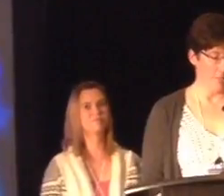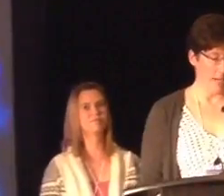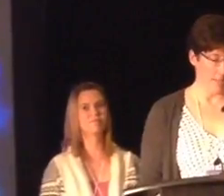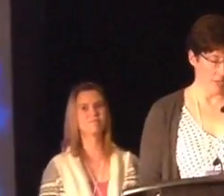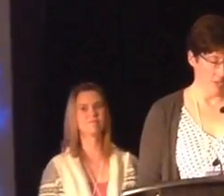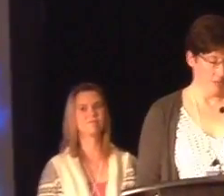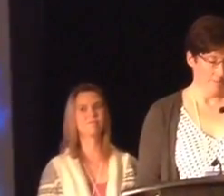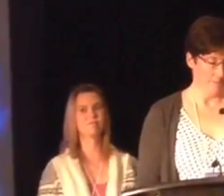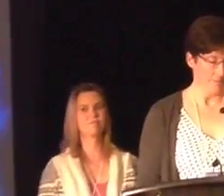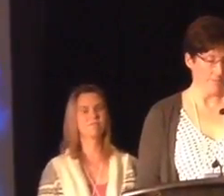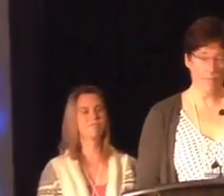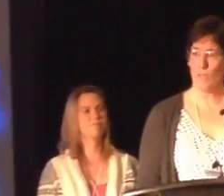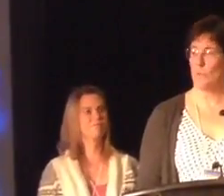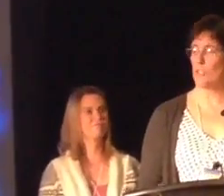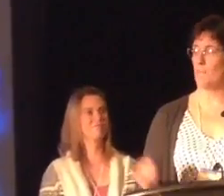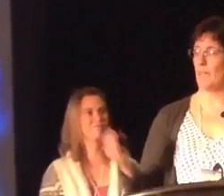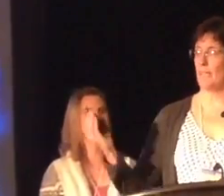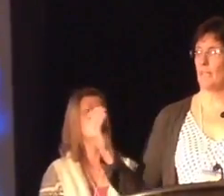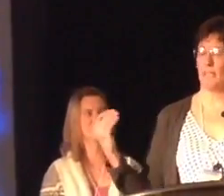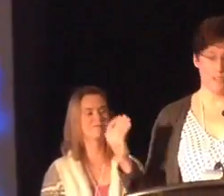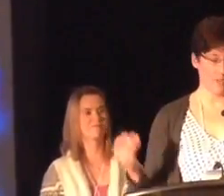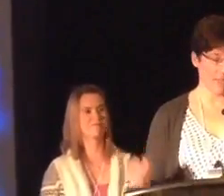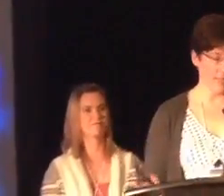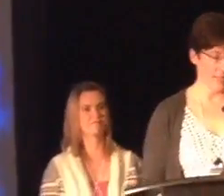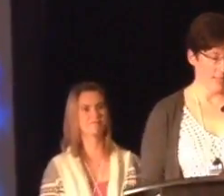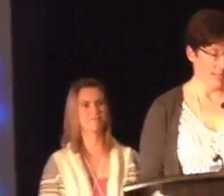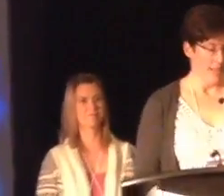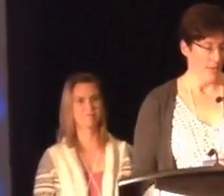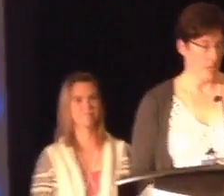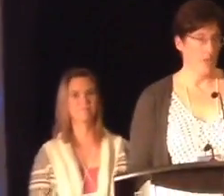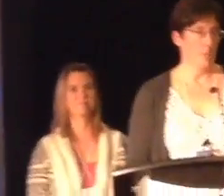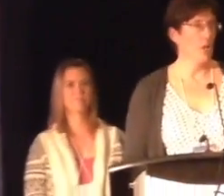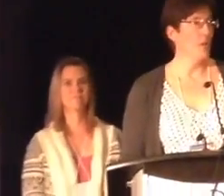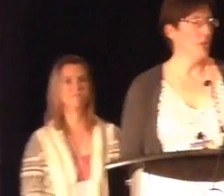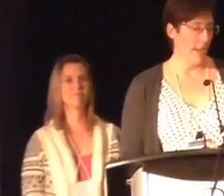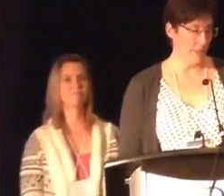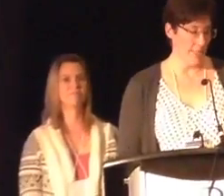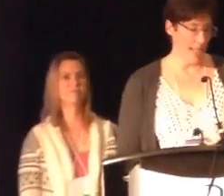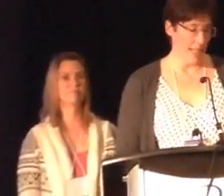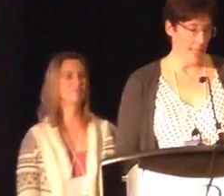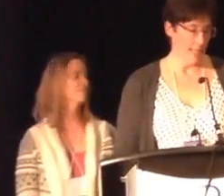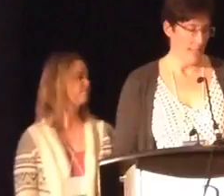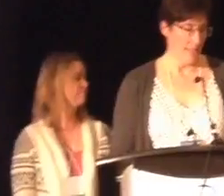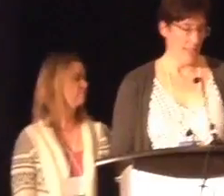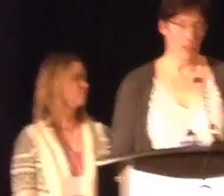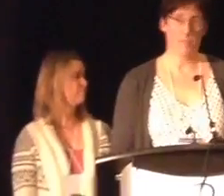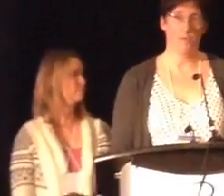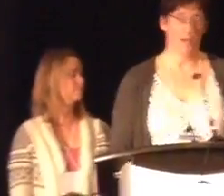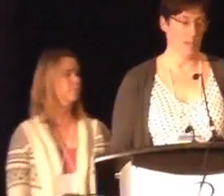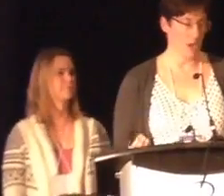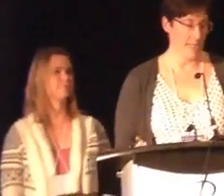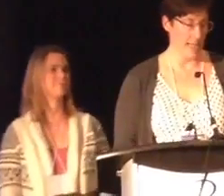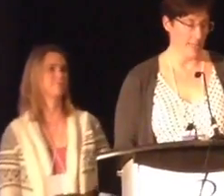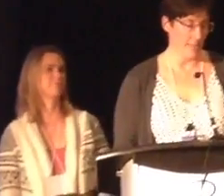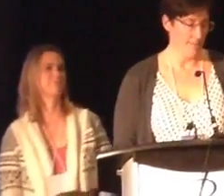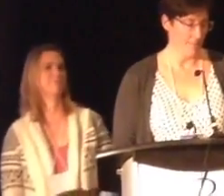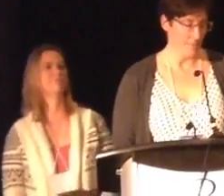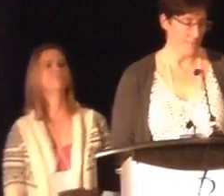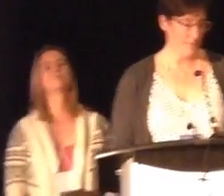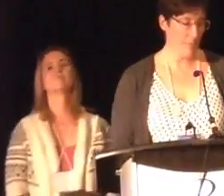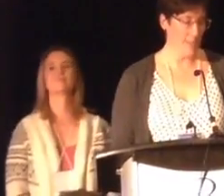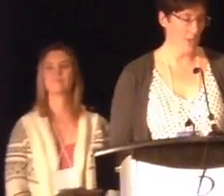knowledge of the practitioner, which is embedded in each of us, to the work we do every day in our